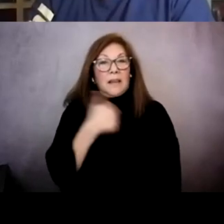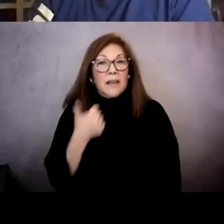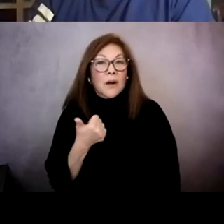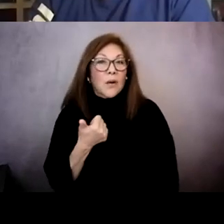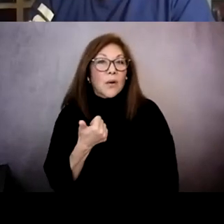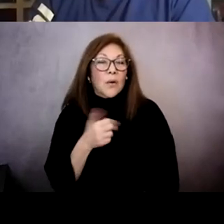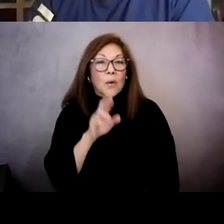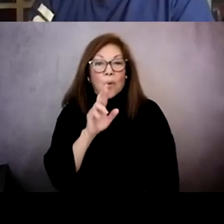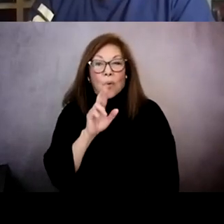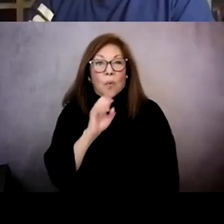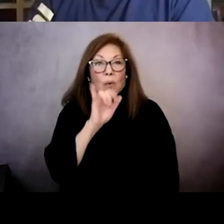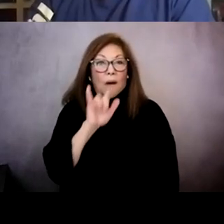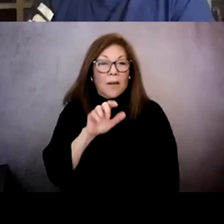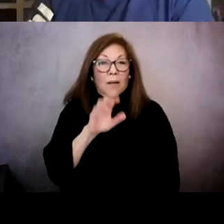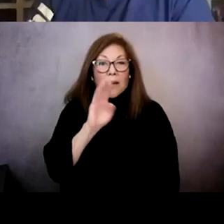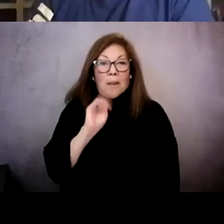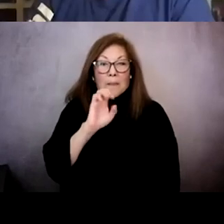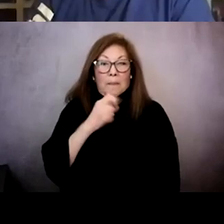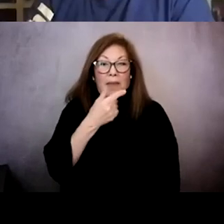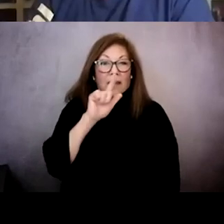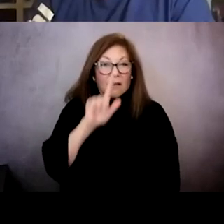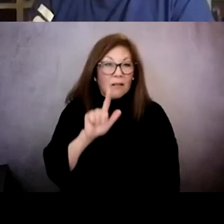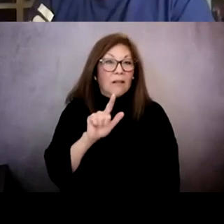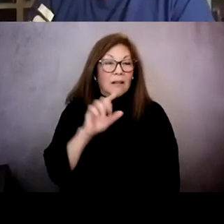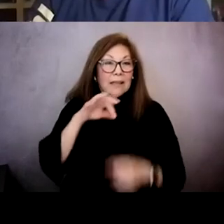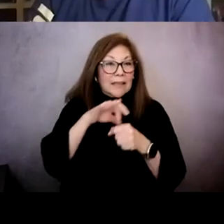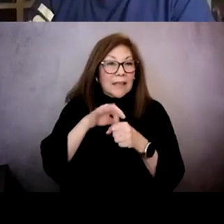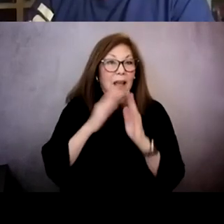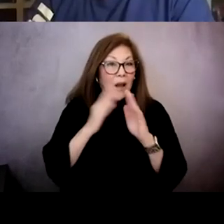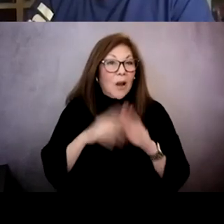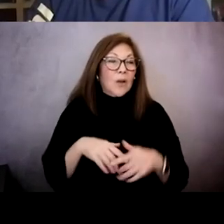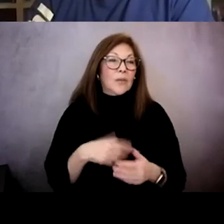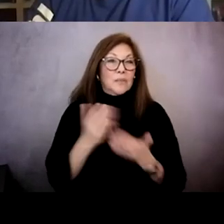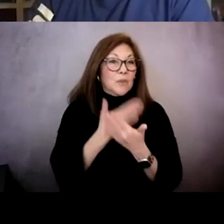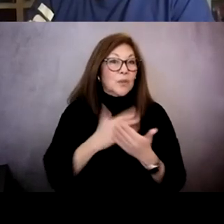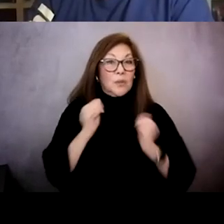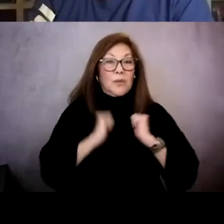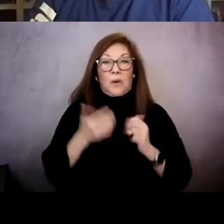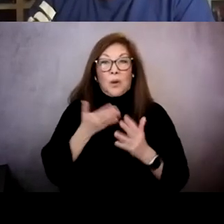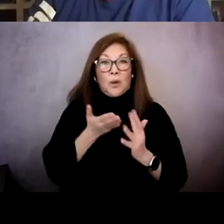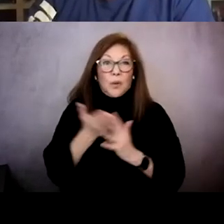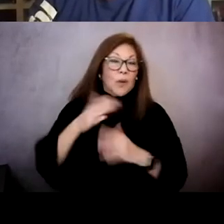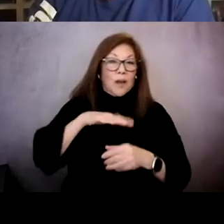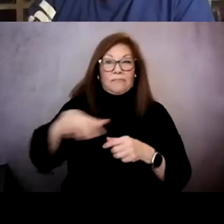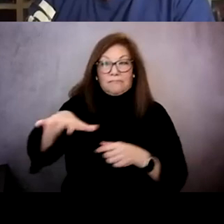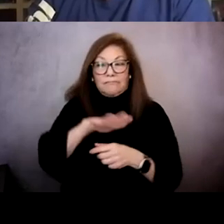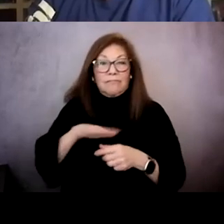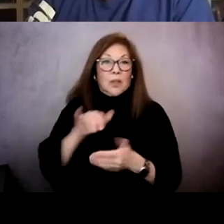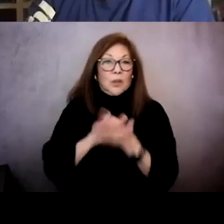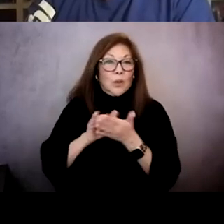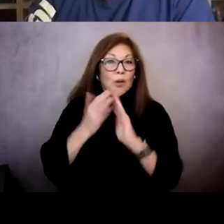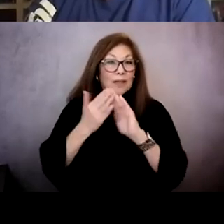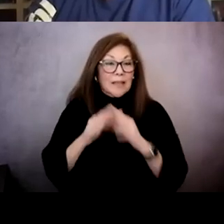The Royal Bengal Tea House has been doing like Bangladeshi musical performances throughout New York City. There's a lot of